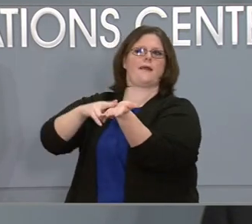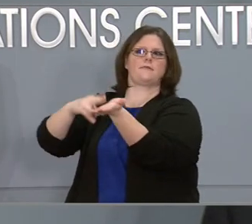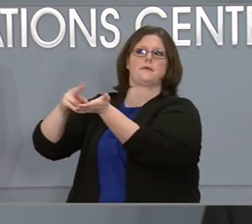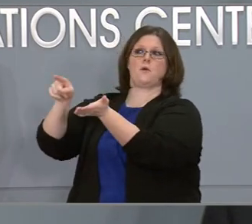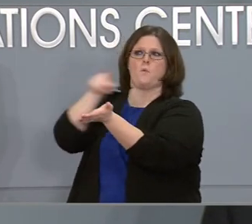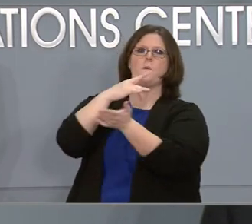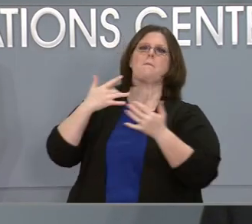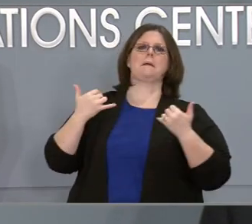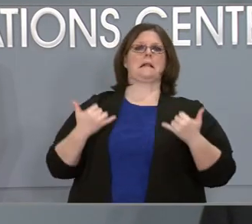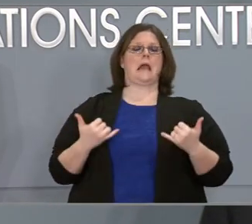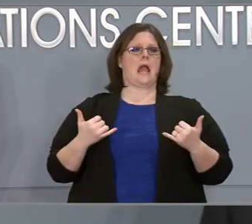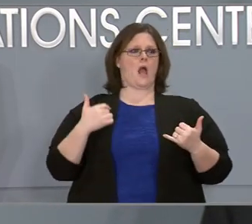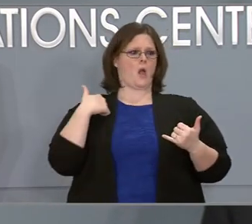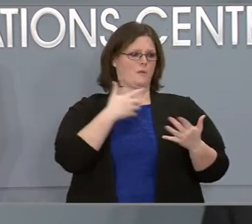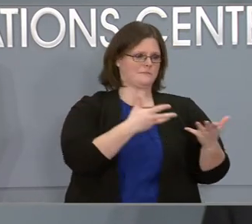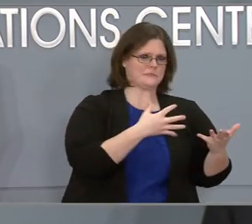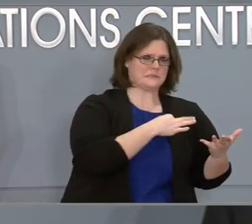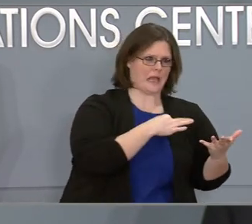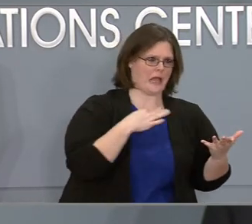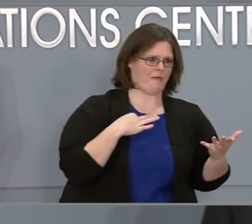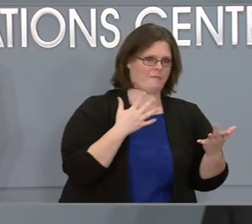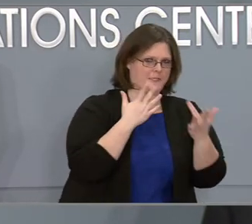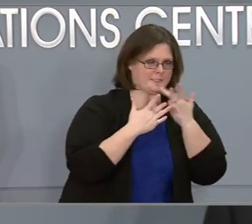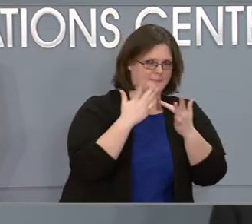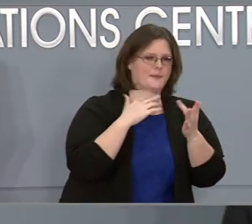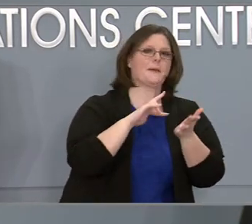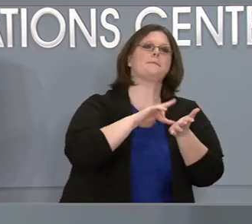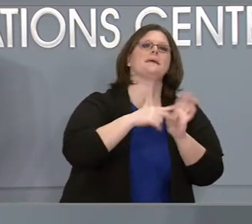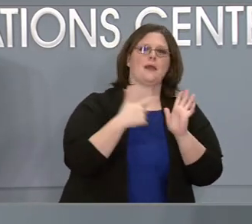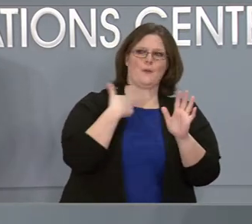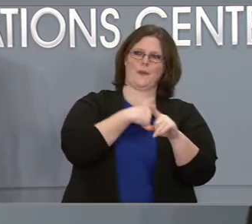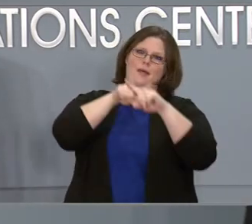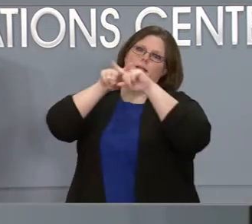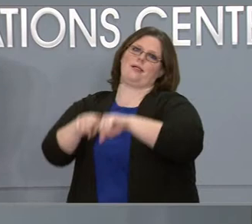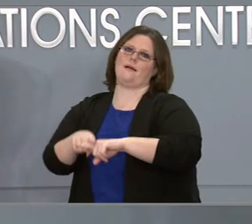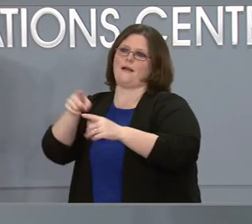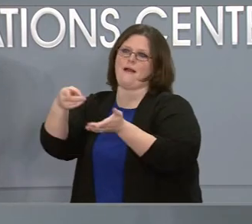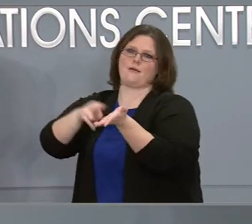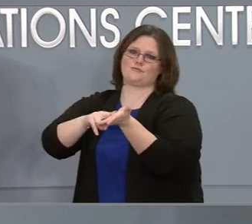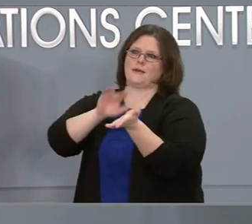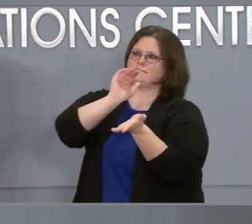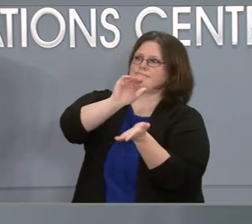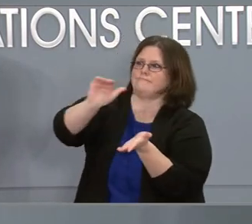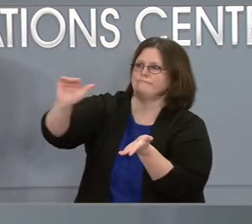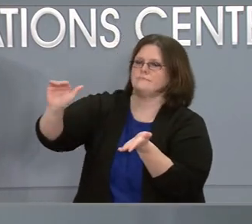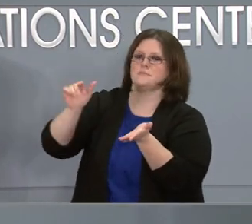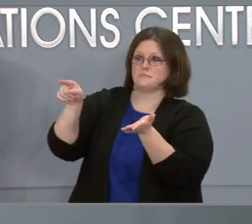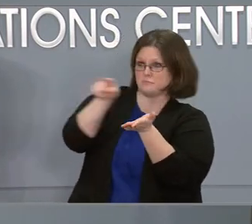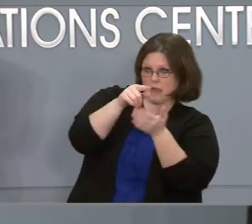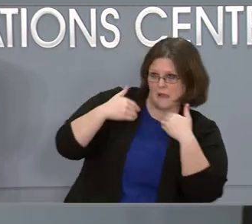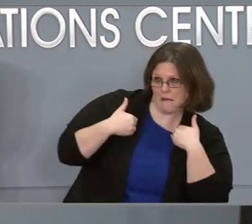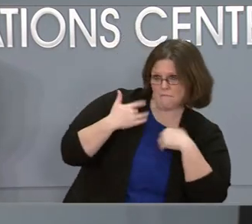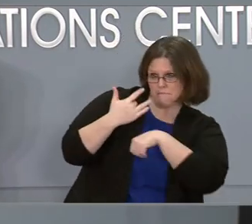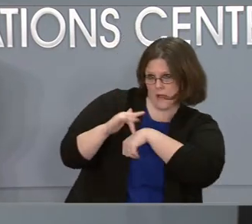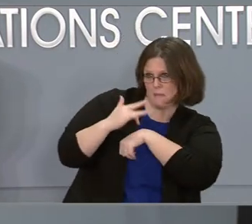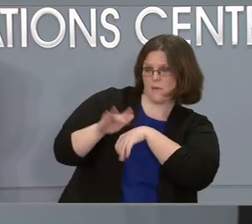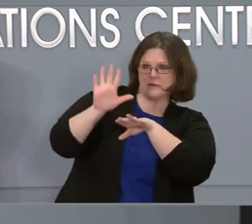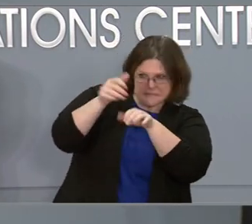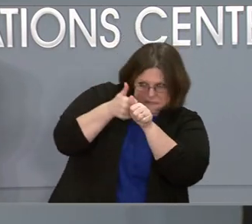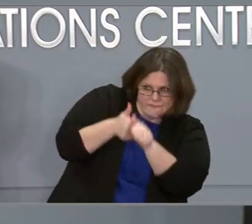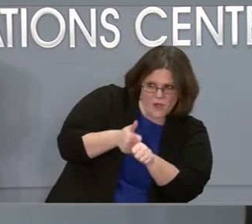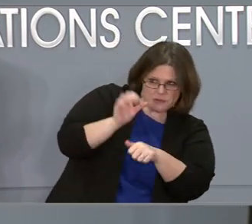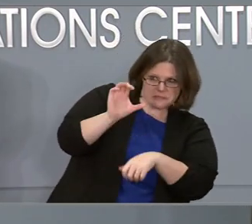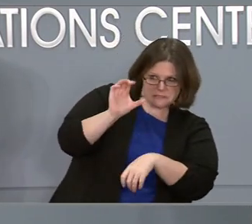than we normally would, and made sure our staff is prepared. And when we can be safe following our CDC guidelines, we're doing